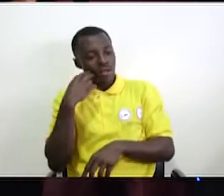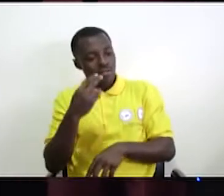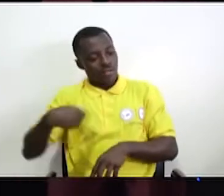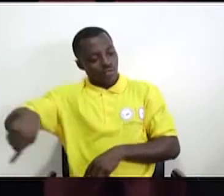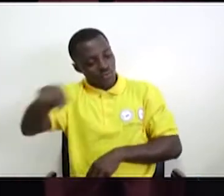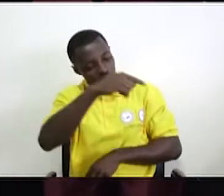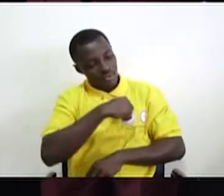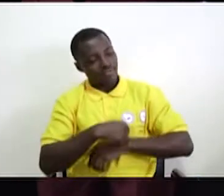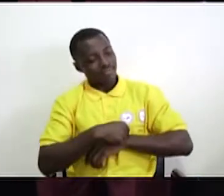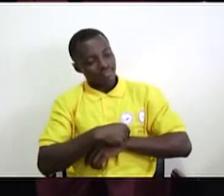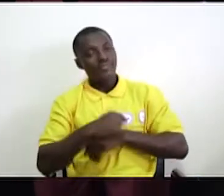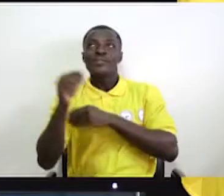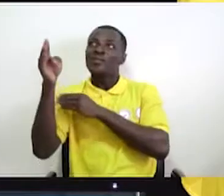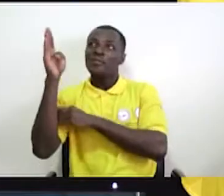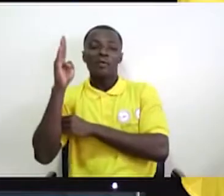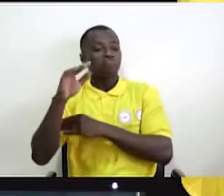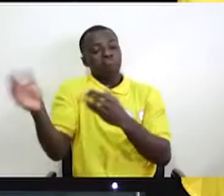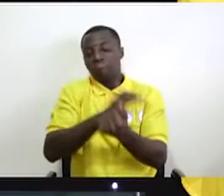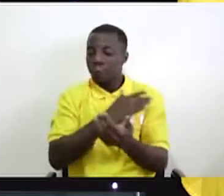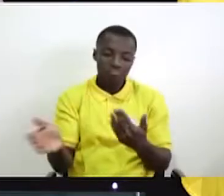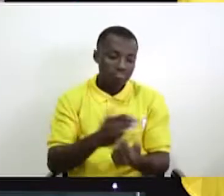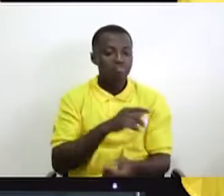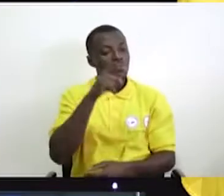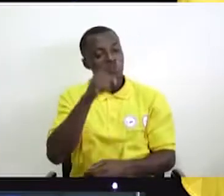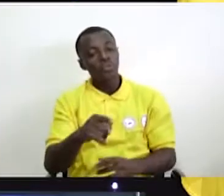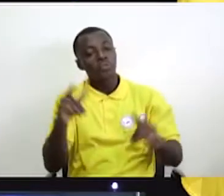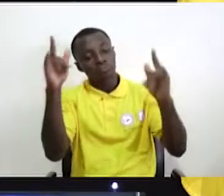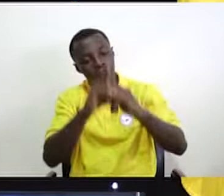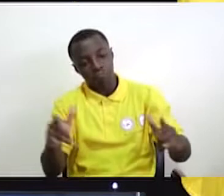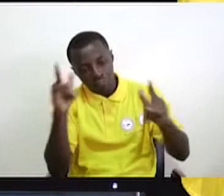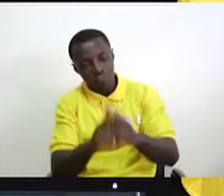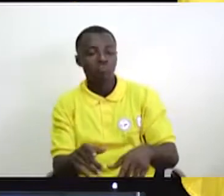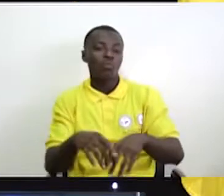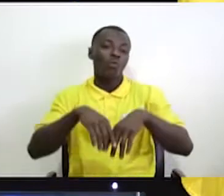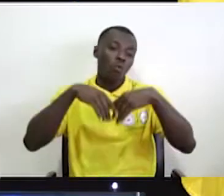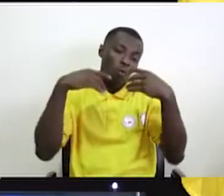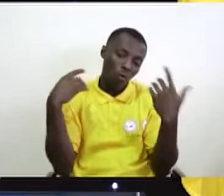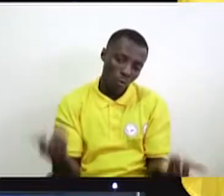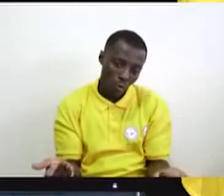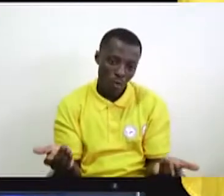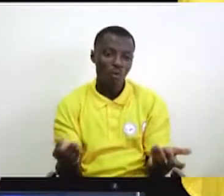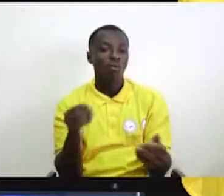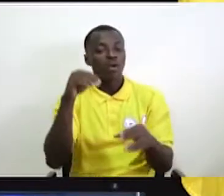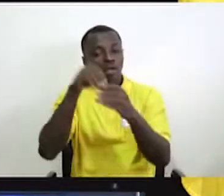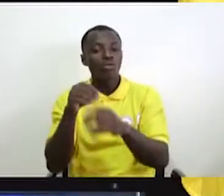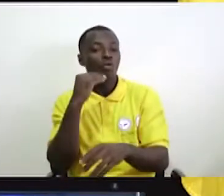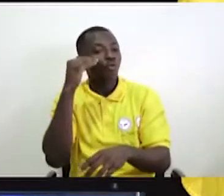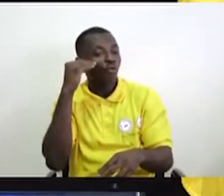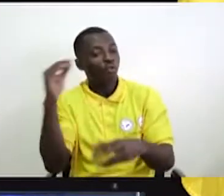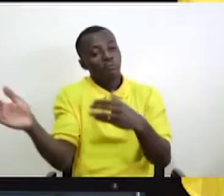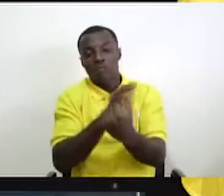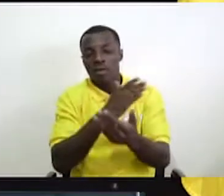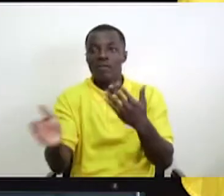us, it doesn't matter whether we are on convention grounds or in our